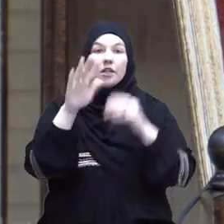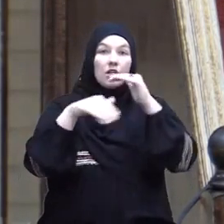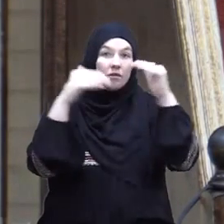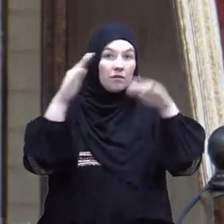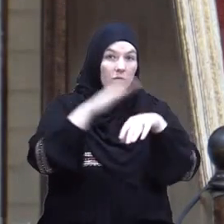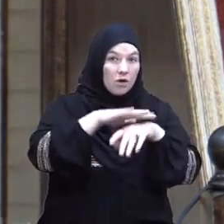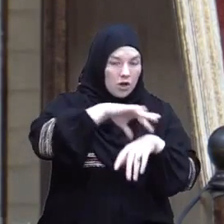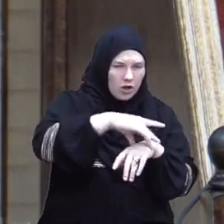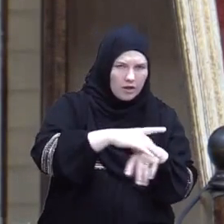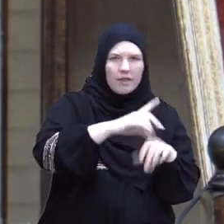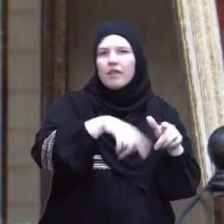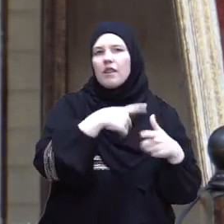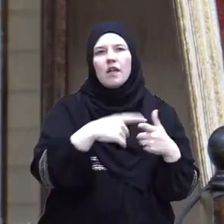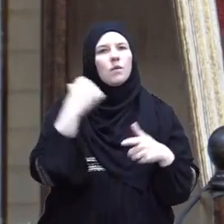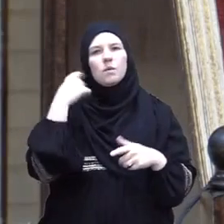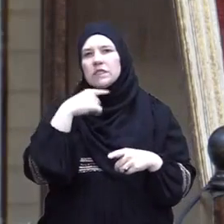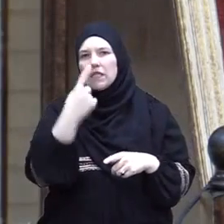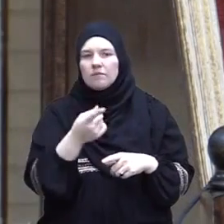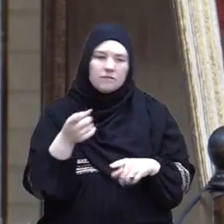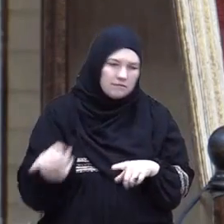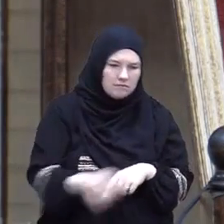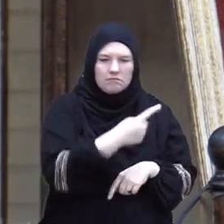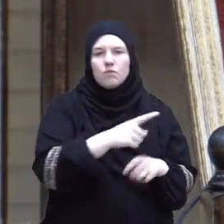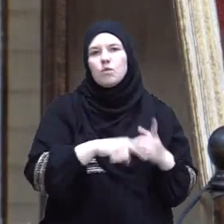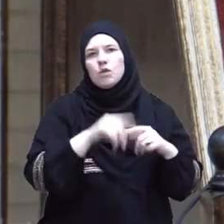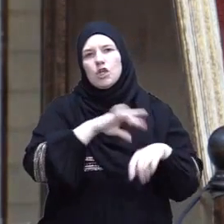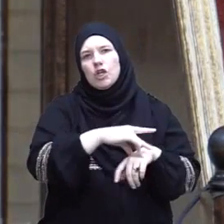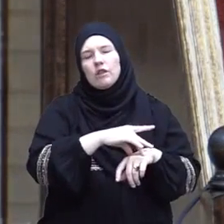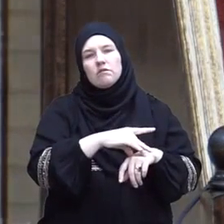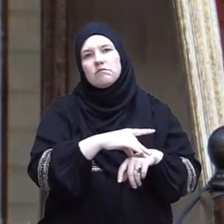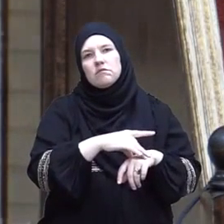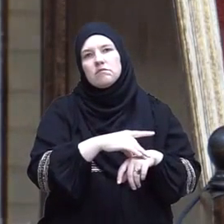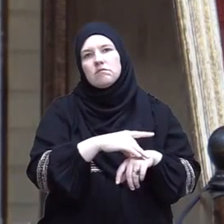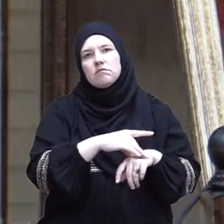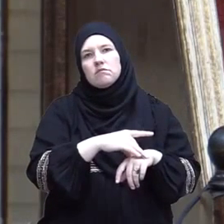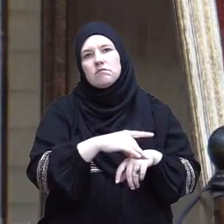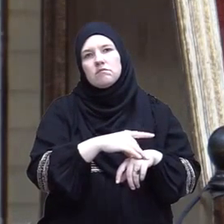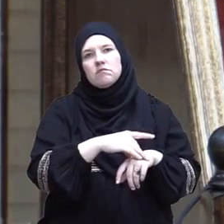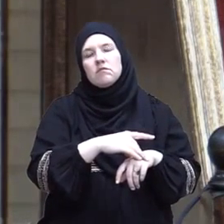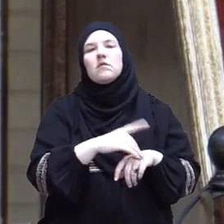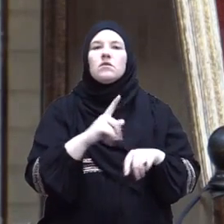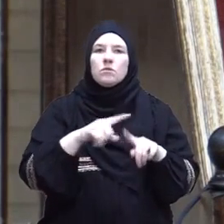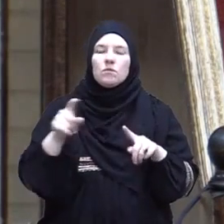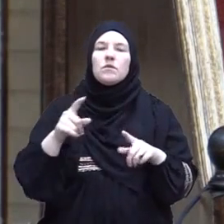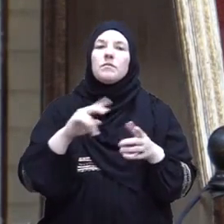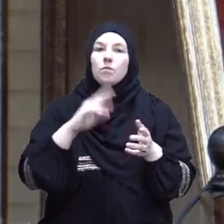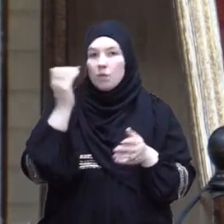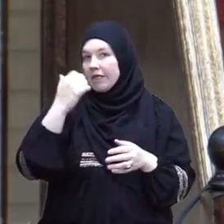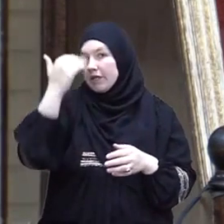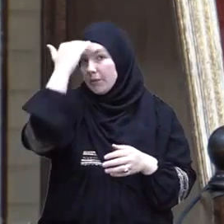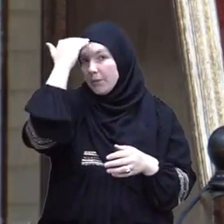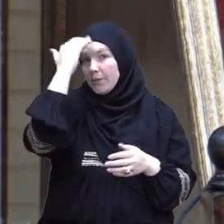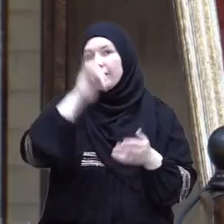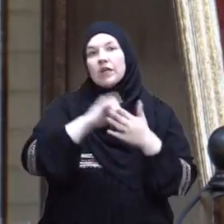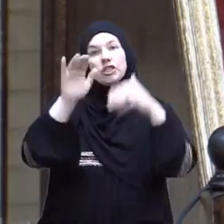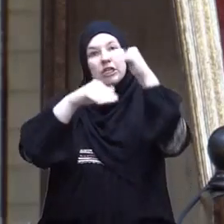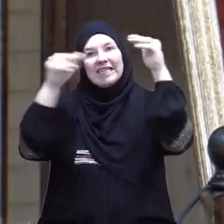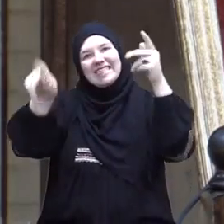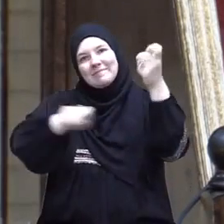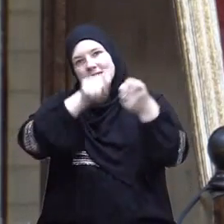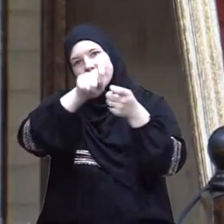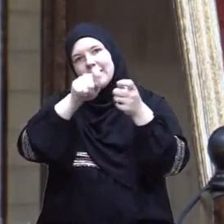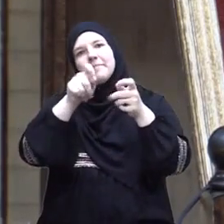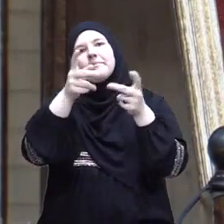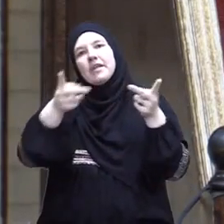clear. In the order of Allah subhanahu wa ta'ala telling Adam, Uskun anta wa zawjuka, there